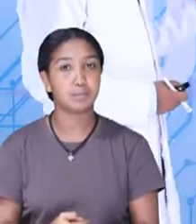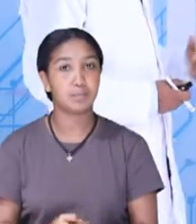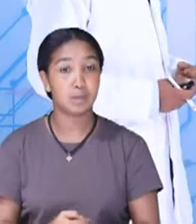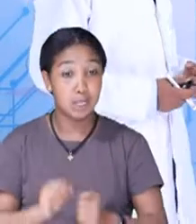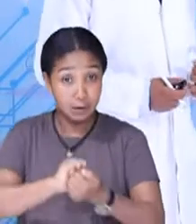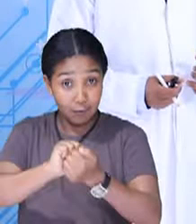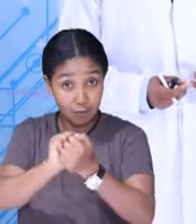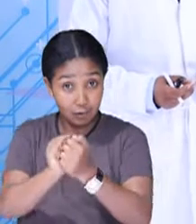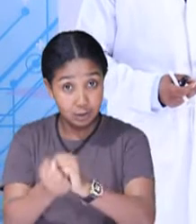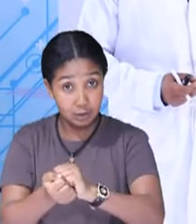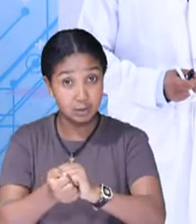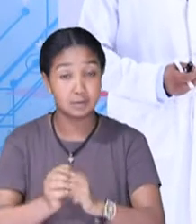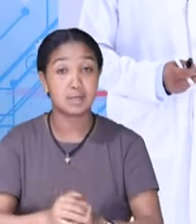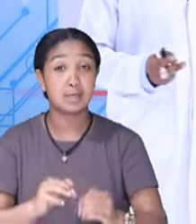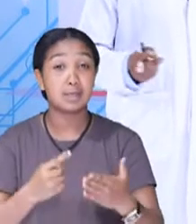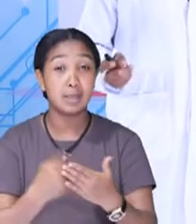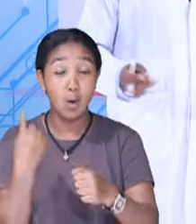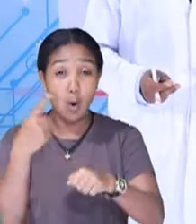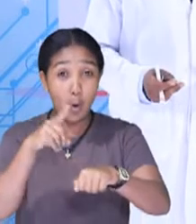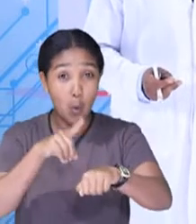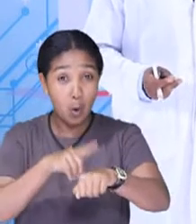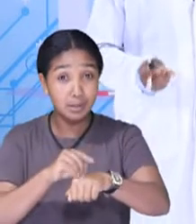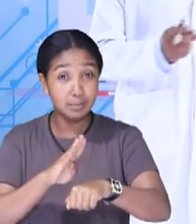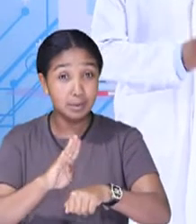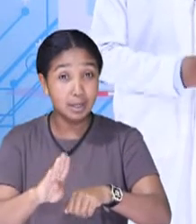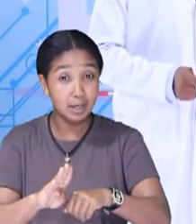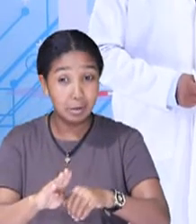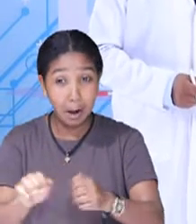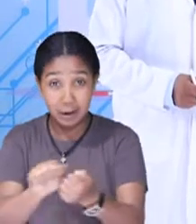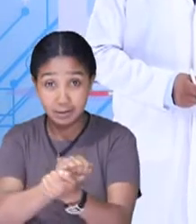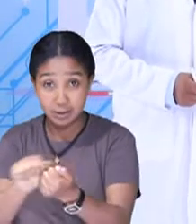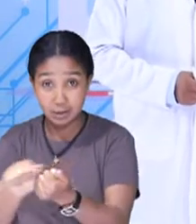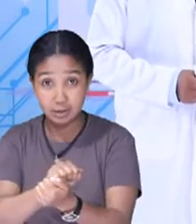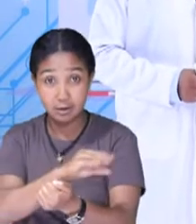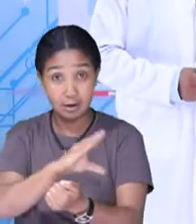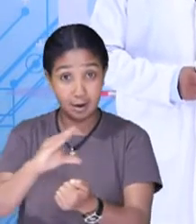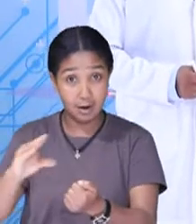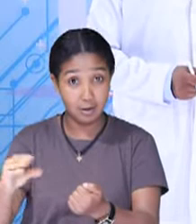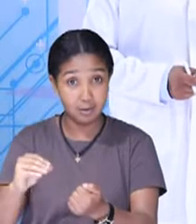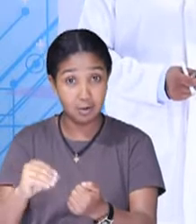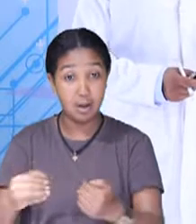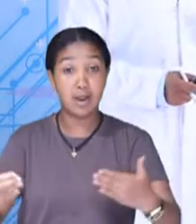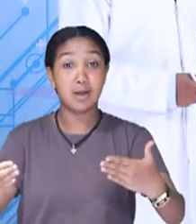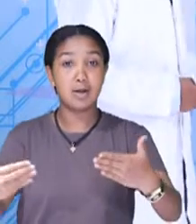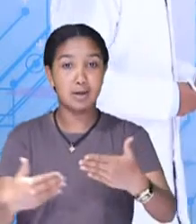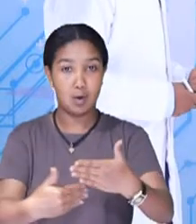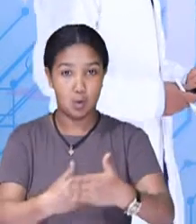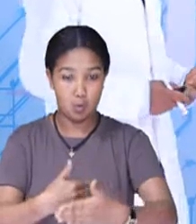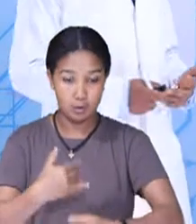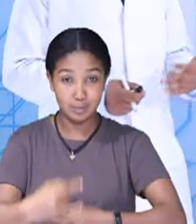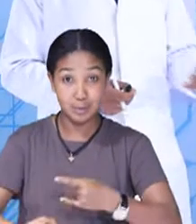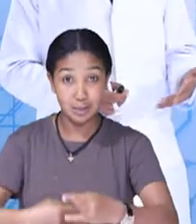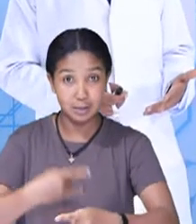In evolution, there always be extinction and new